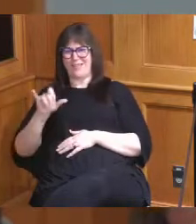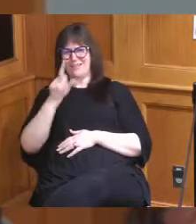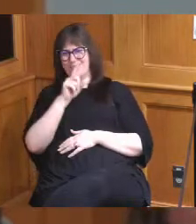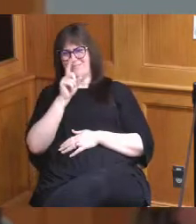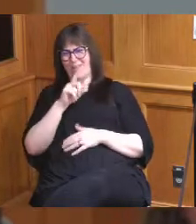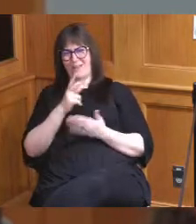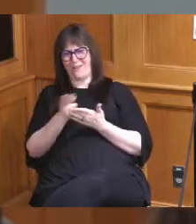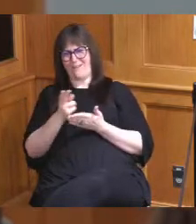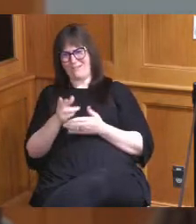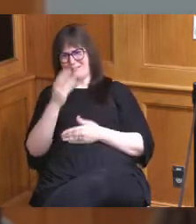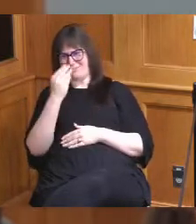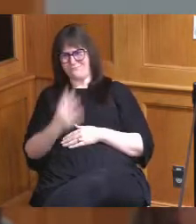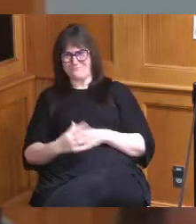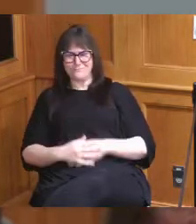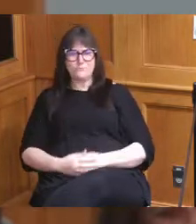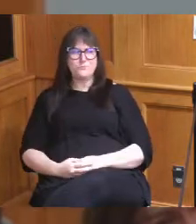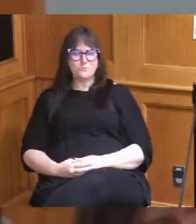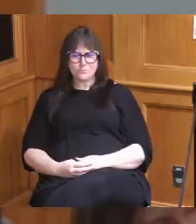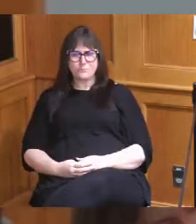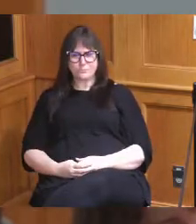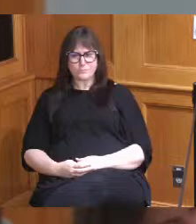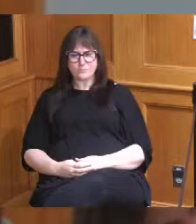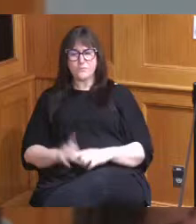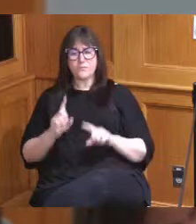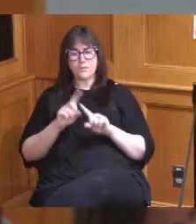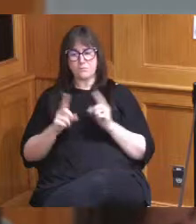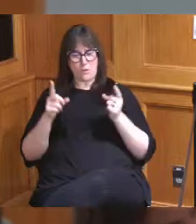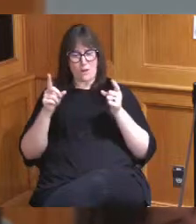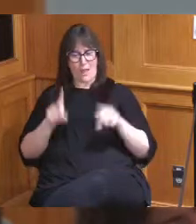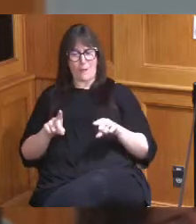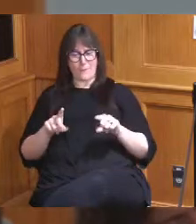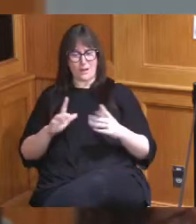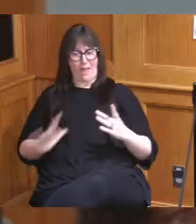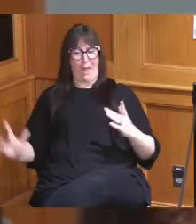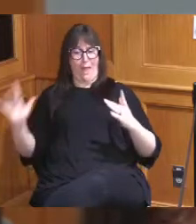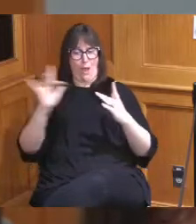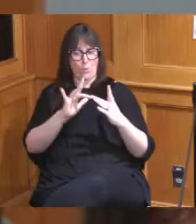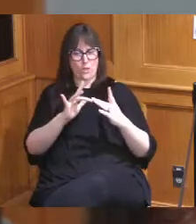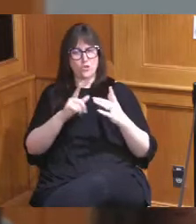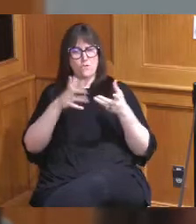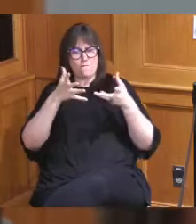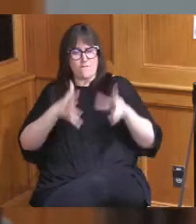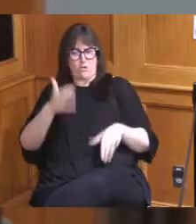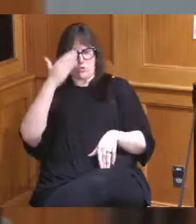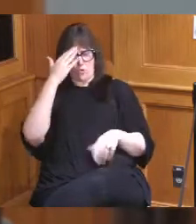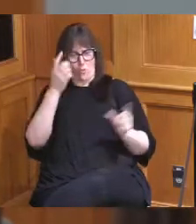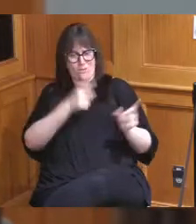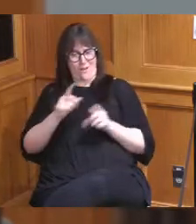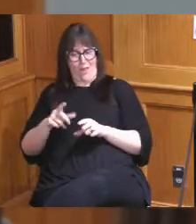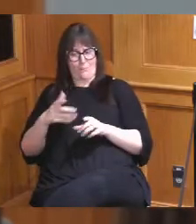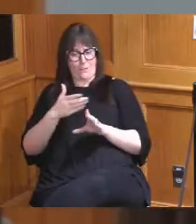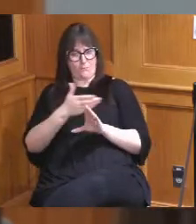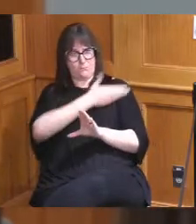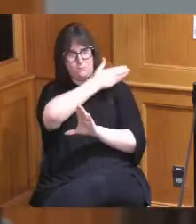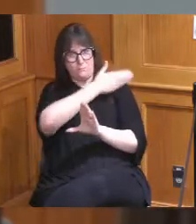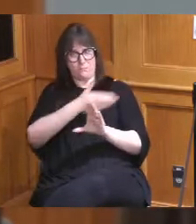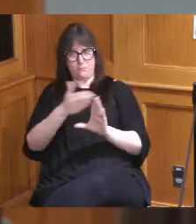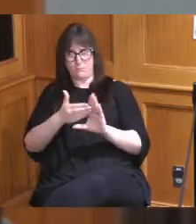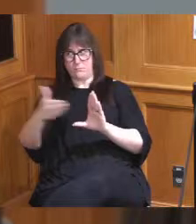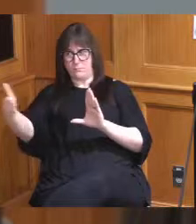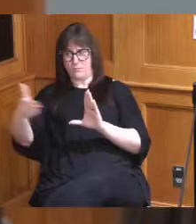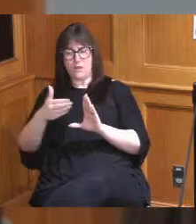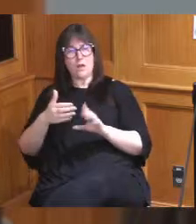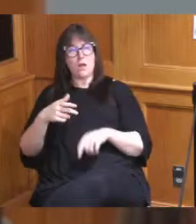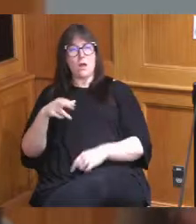To be honest, it's fake. But when you have an outreach to where you know what's going on. Robert reached out to